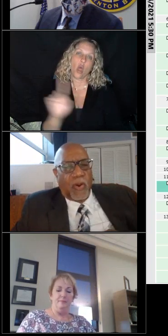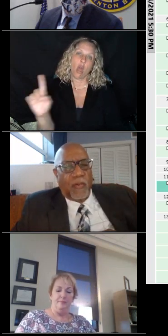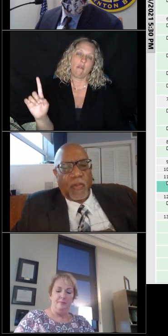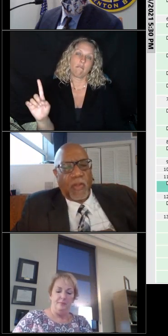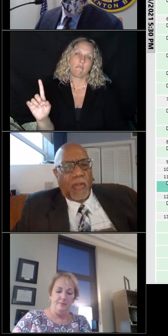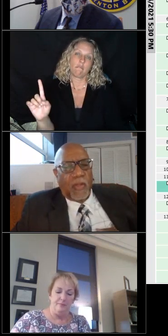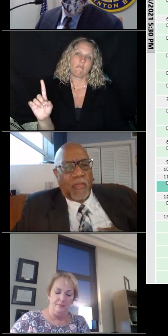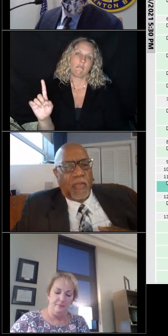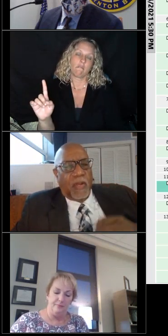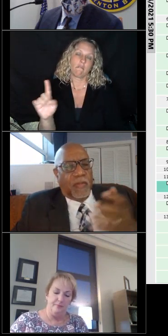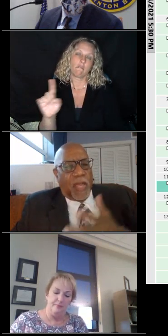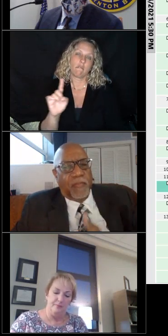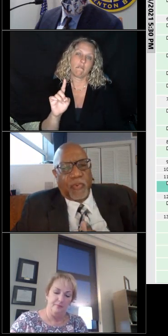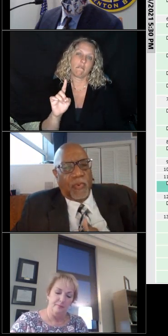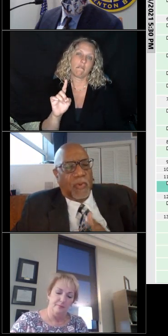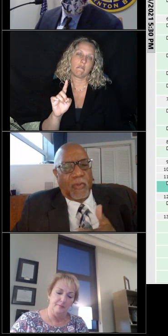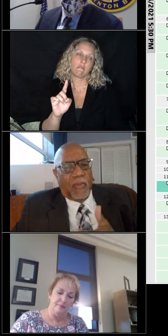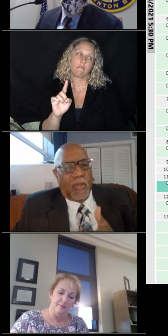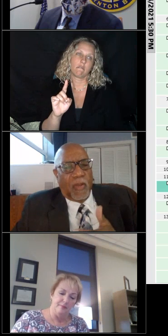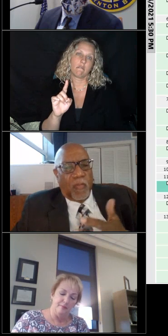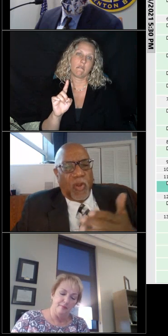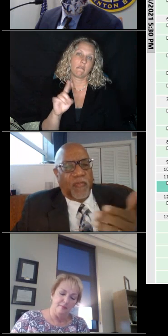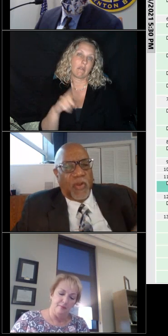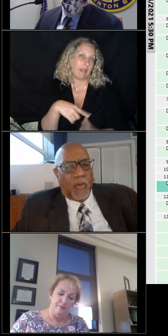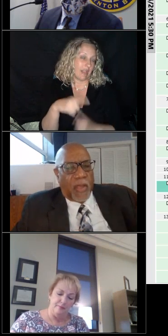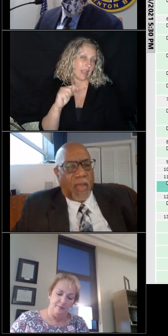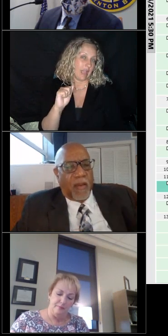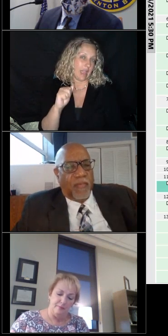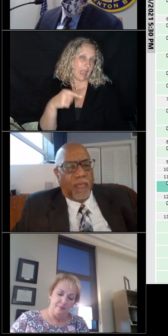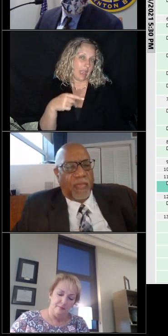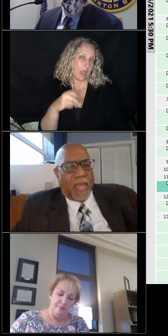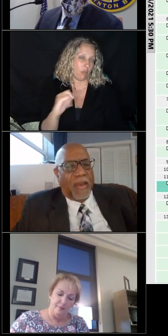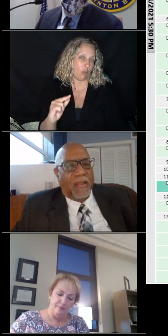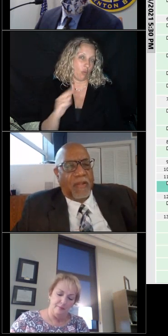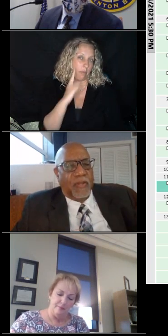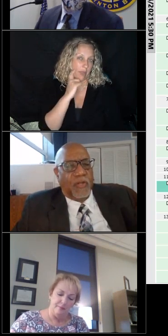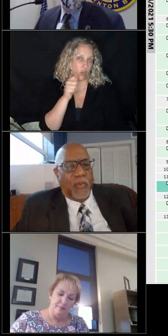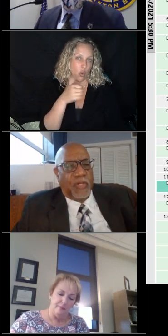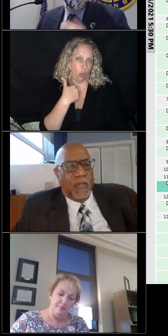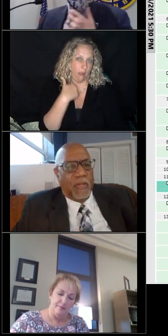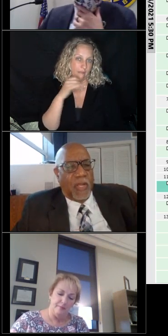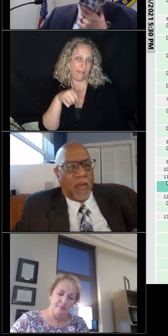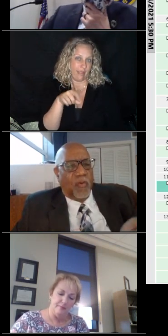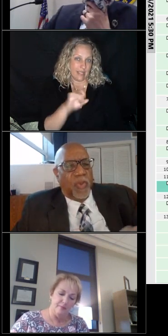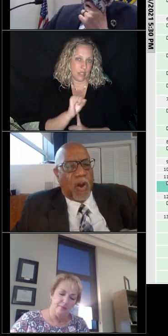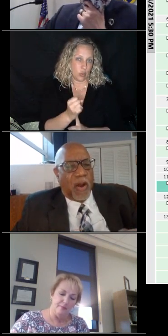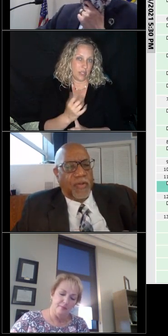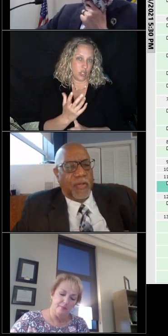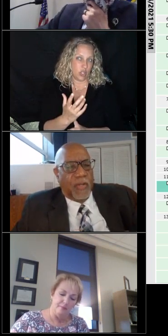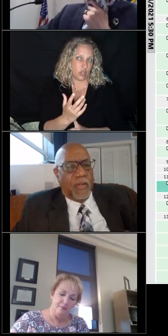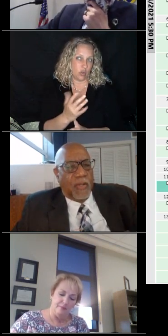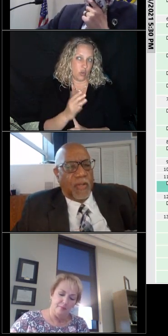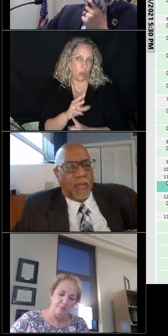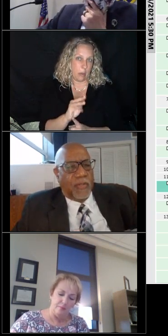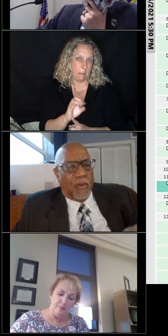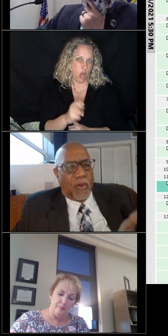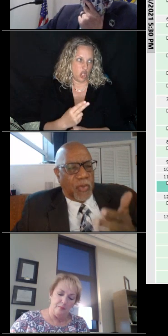and there's a runoff, then it's April. But if you don't have that situation, it will be